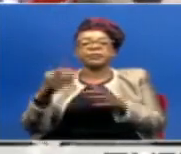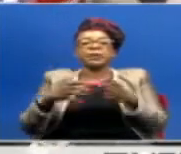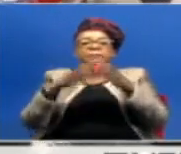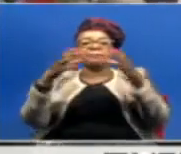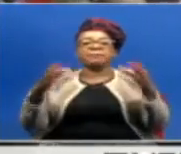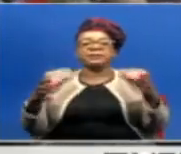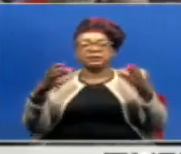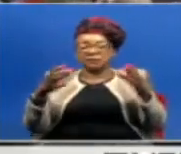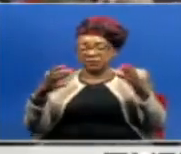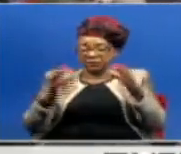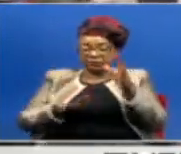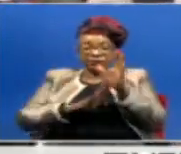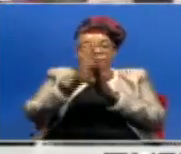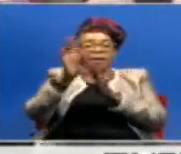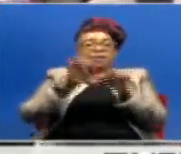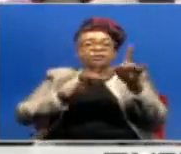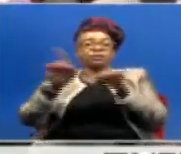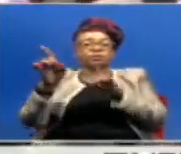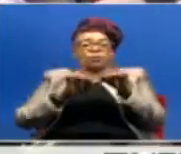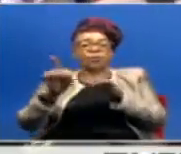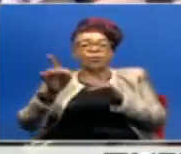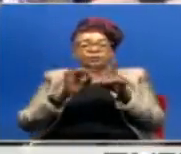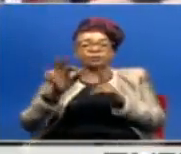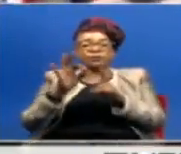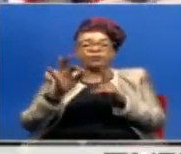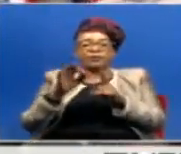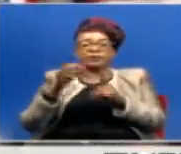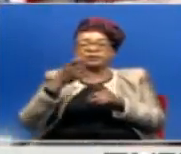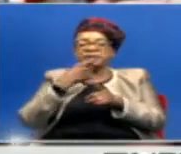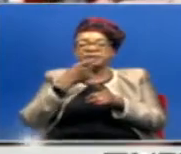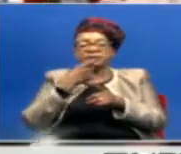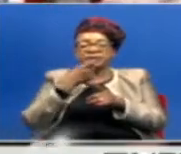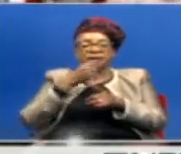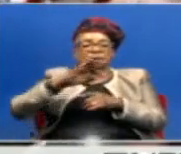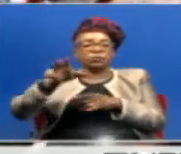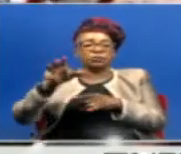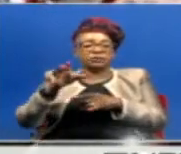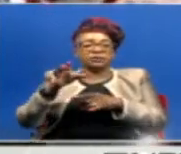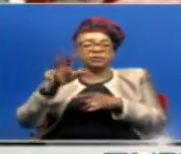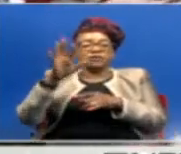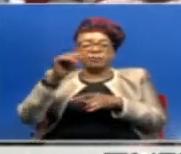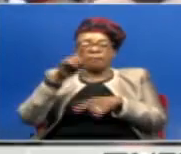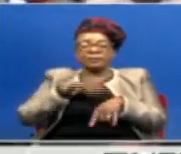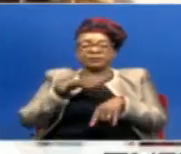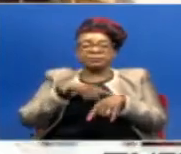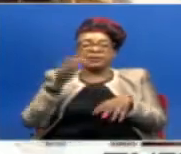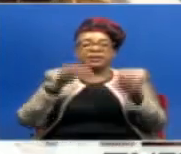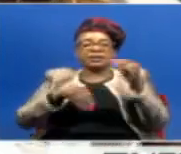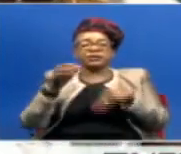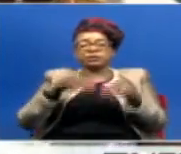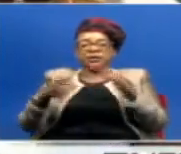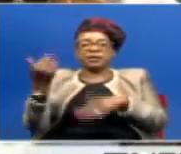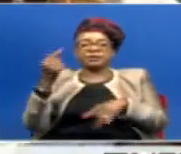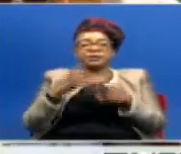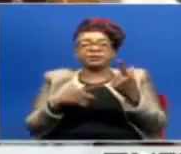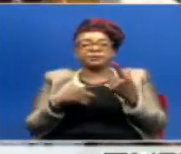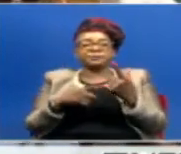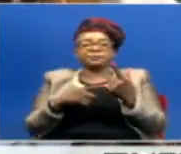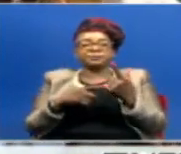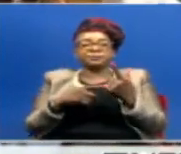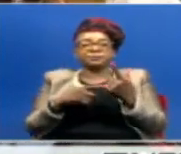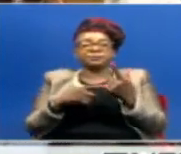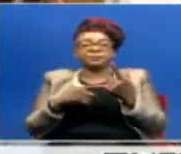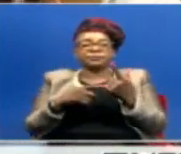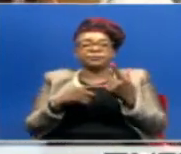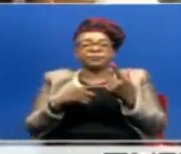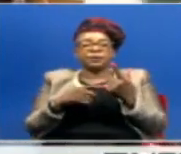development tour of the four Luo Nyanza counties since his election last year. Kuna vitu mimi nilipotafuta kura